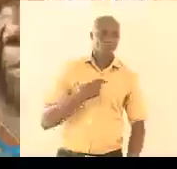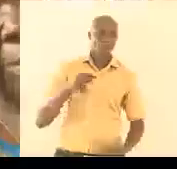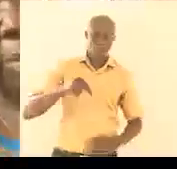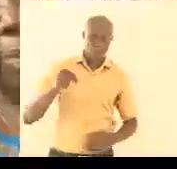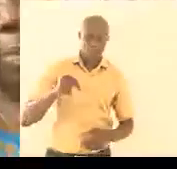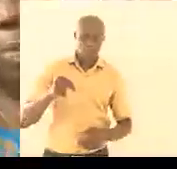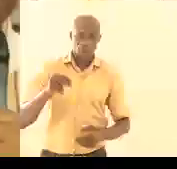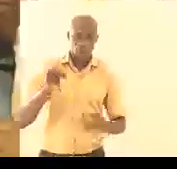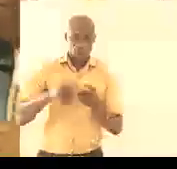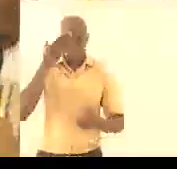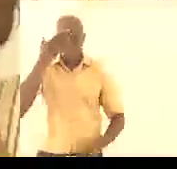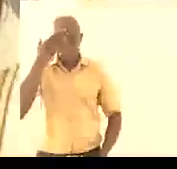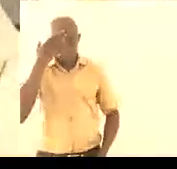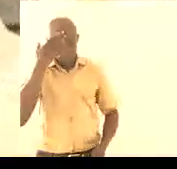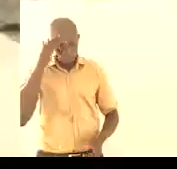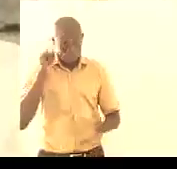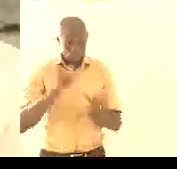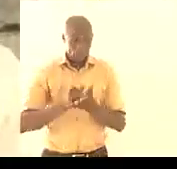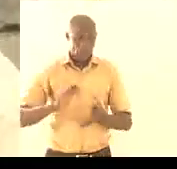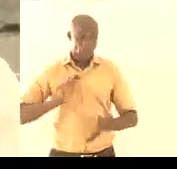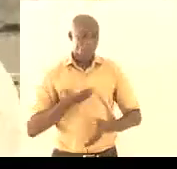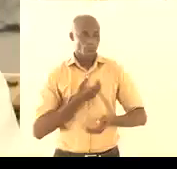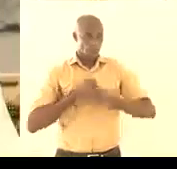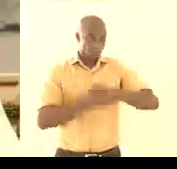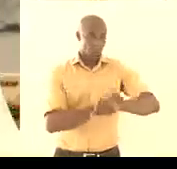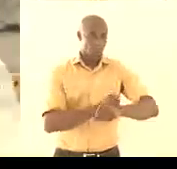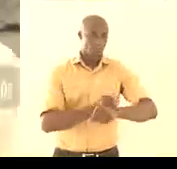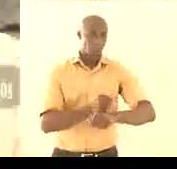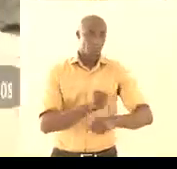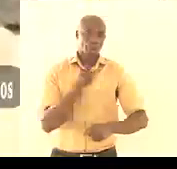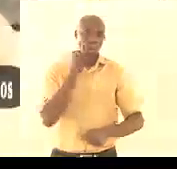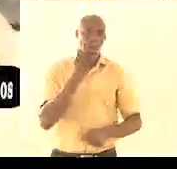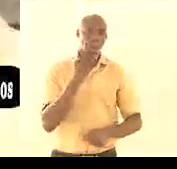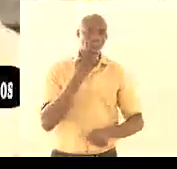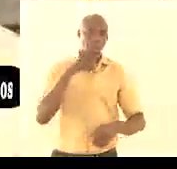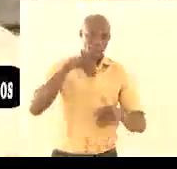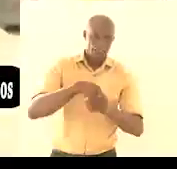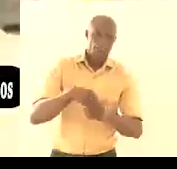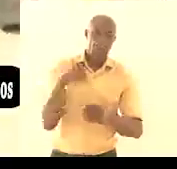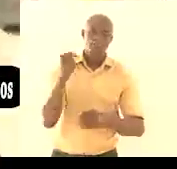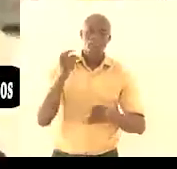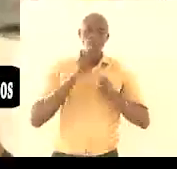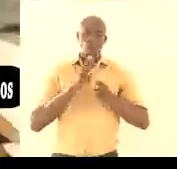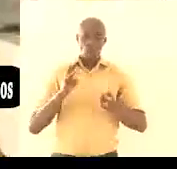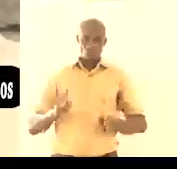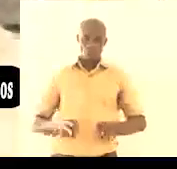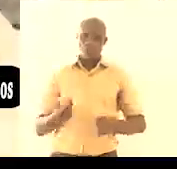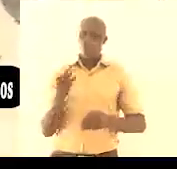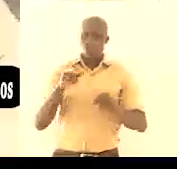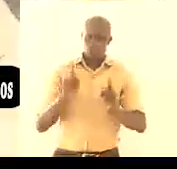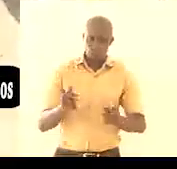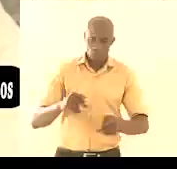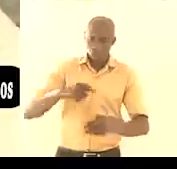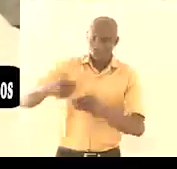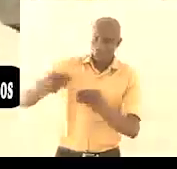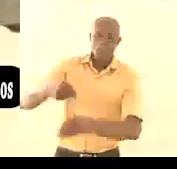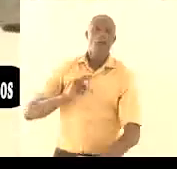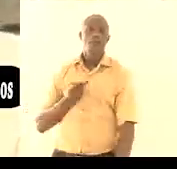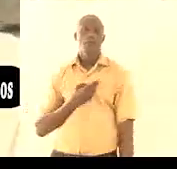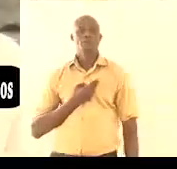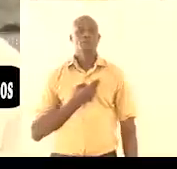We all need to know that our security is in the welfare of the people around